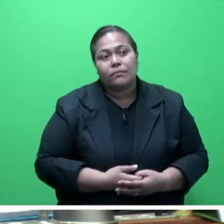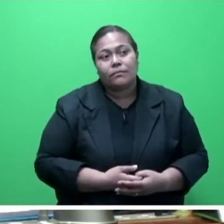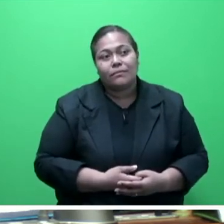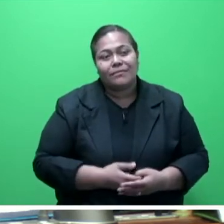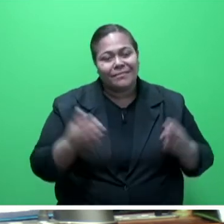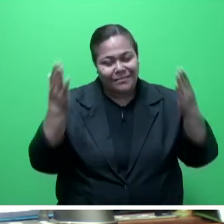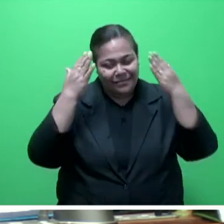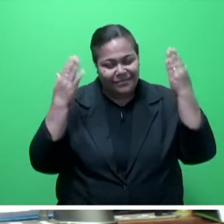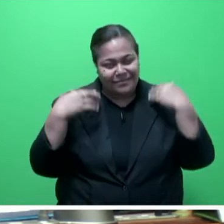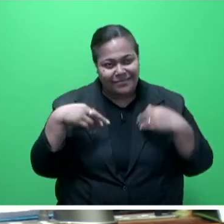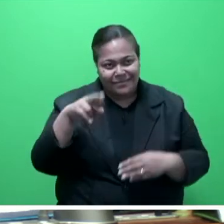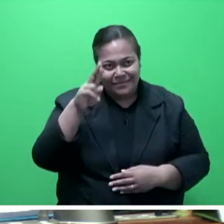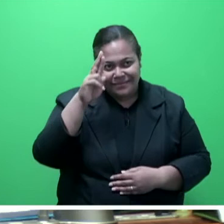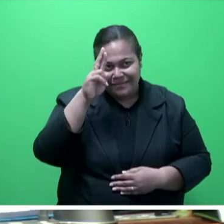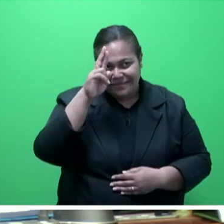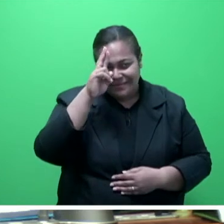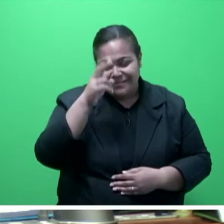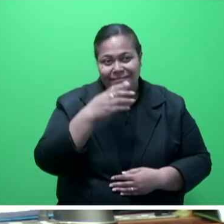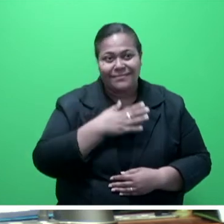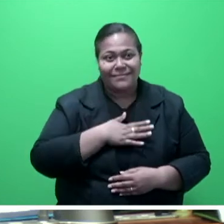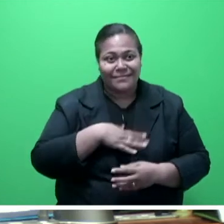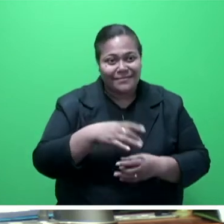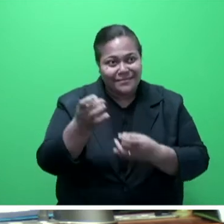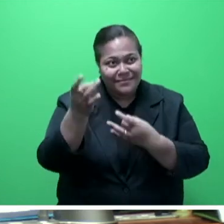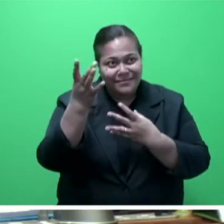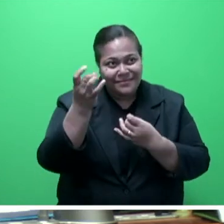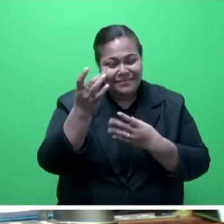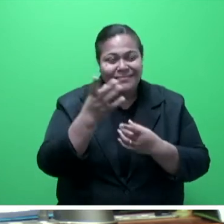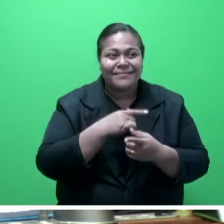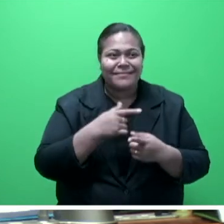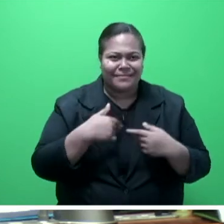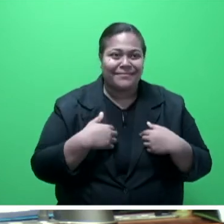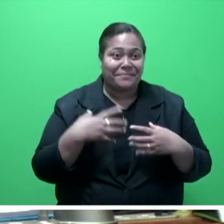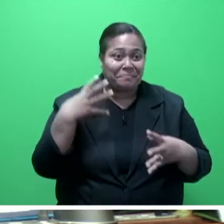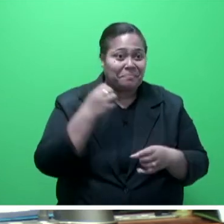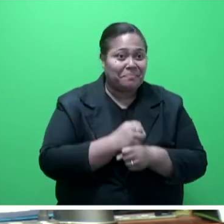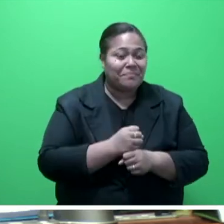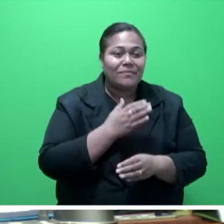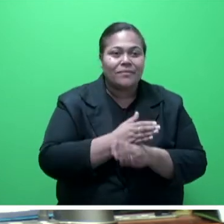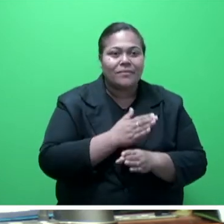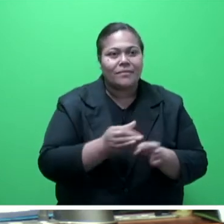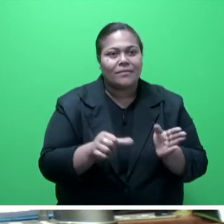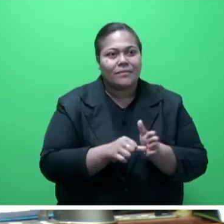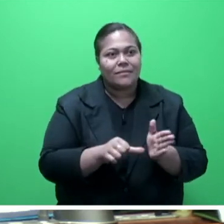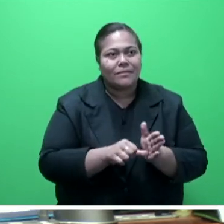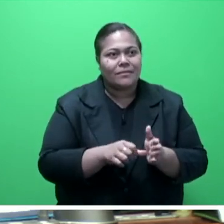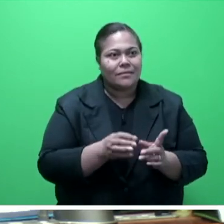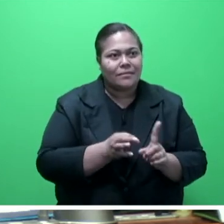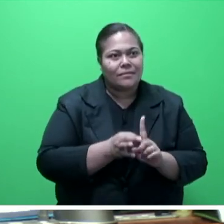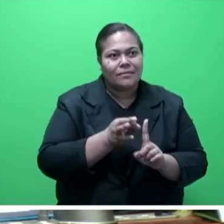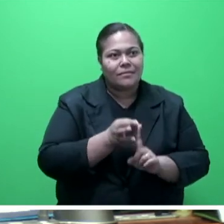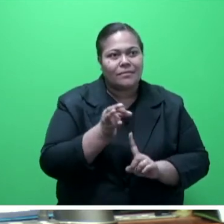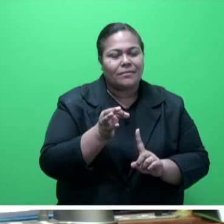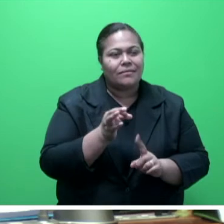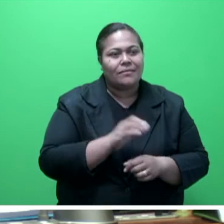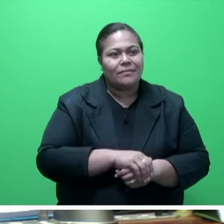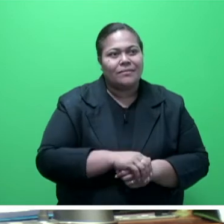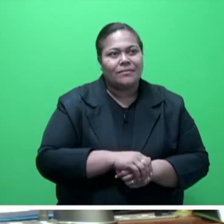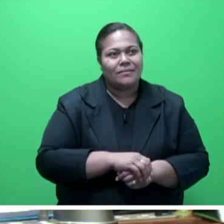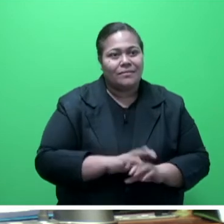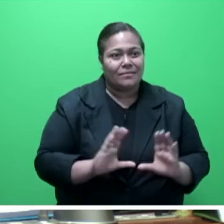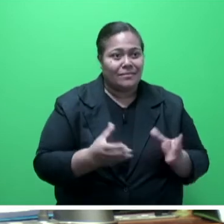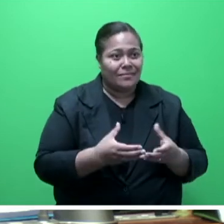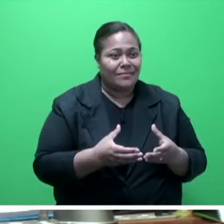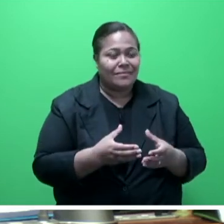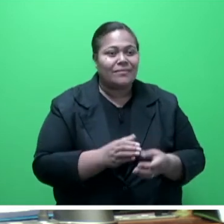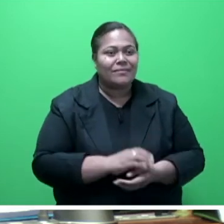Speaker, I just want to let you know in summary that we are working very hard to expand our livestock sector, because we will